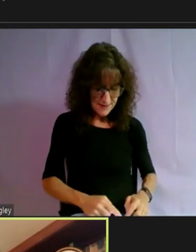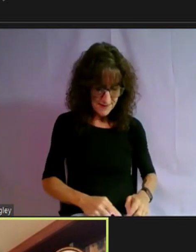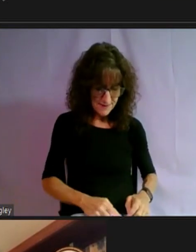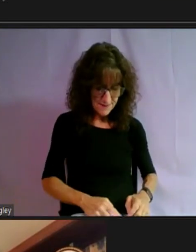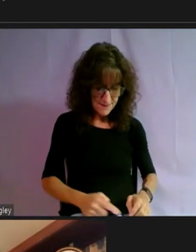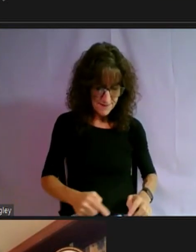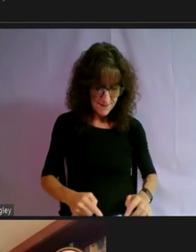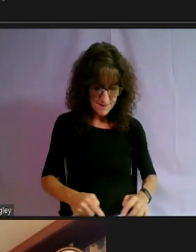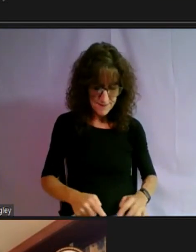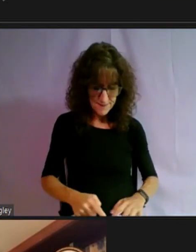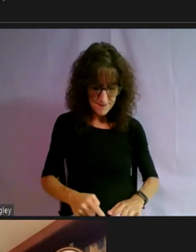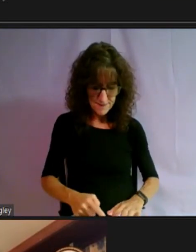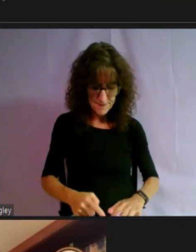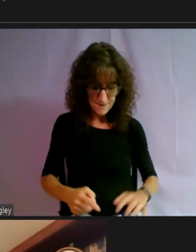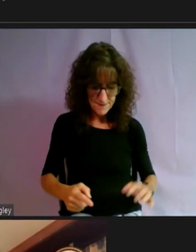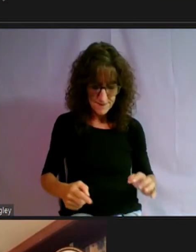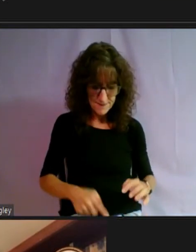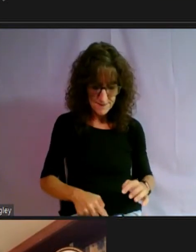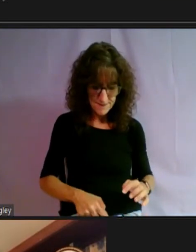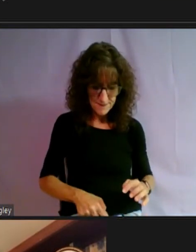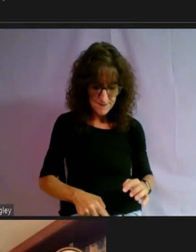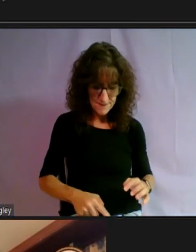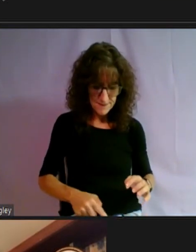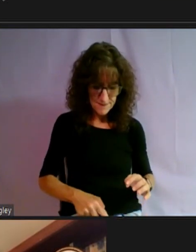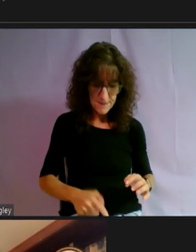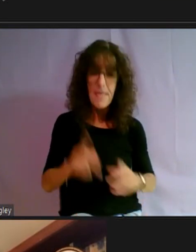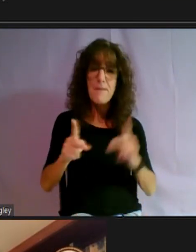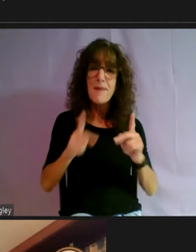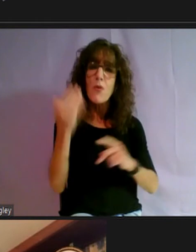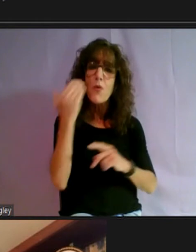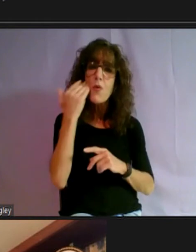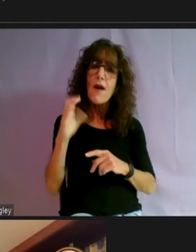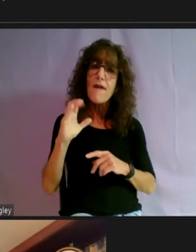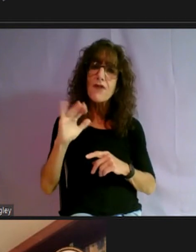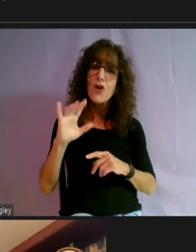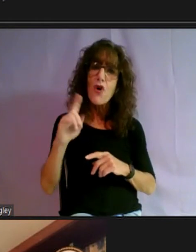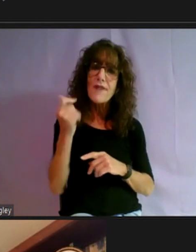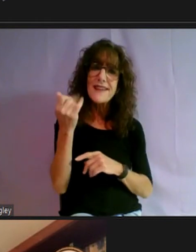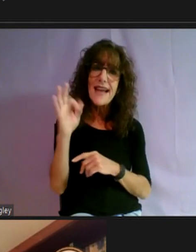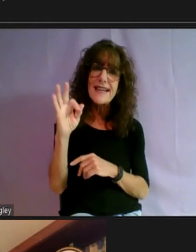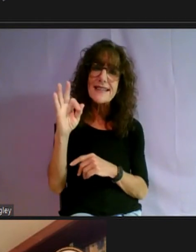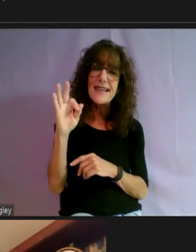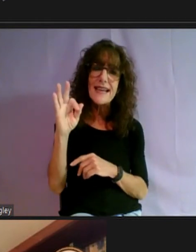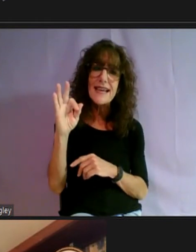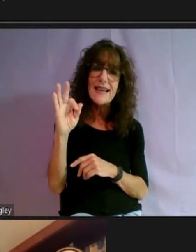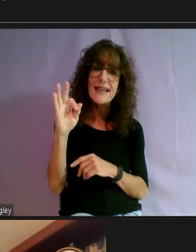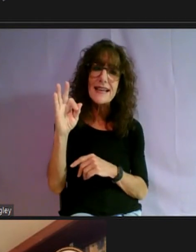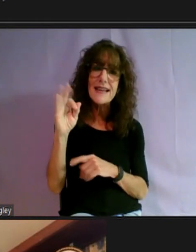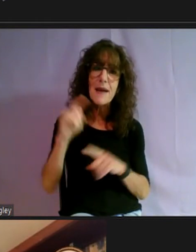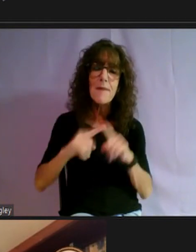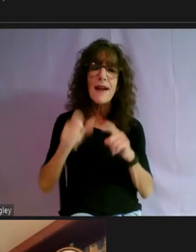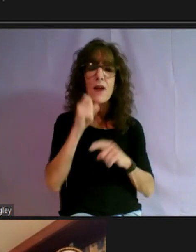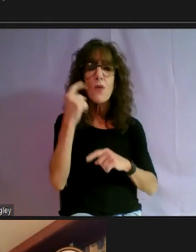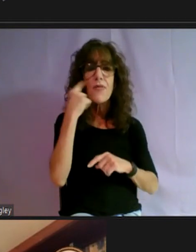That's a great question. People are aware of COVID-19, but I will say that I don't think that everybody,